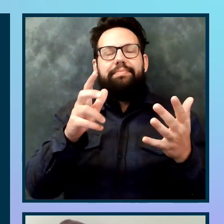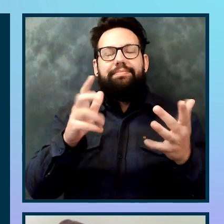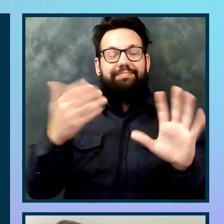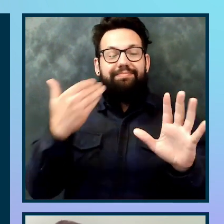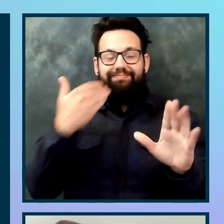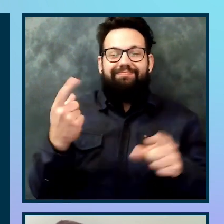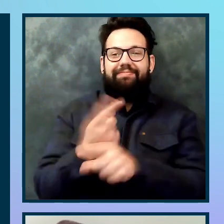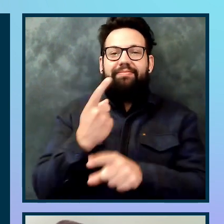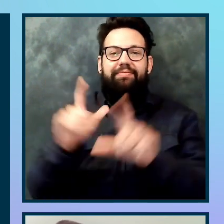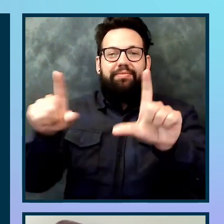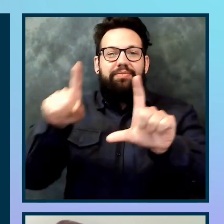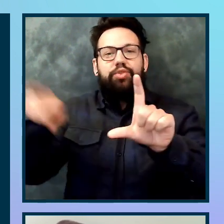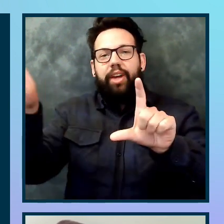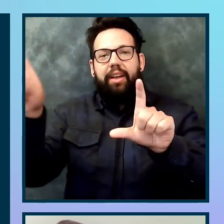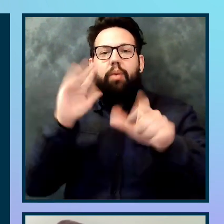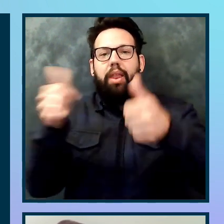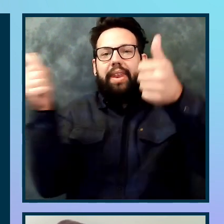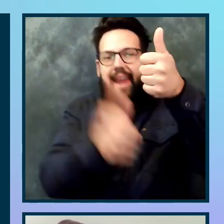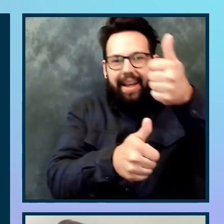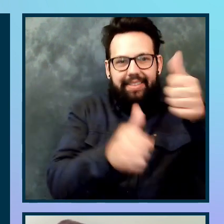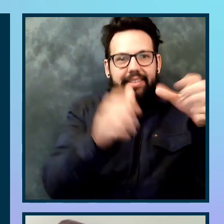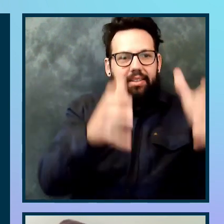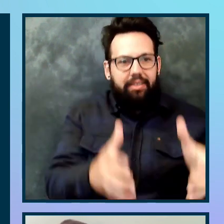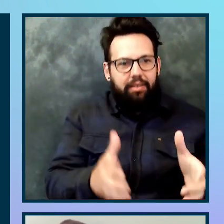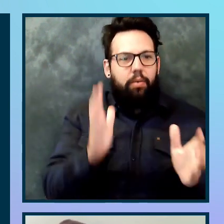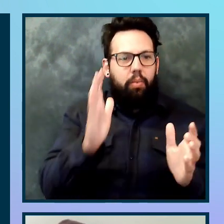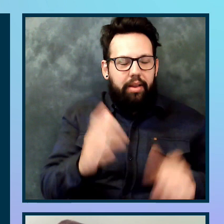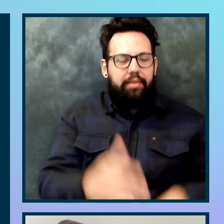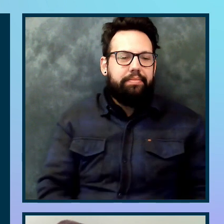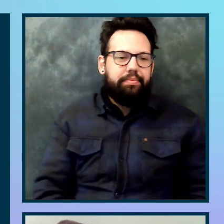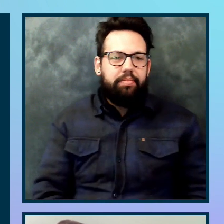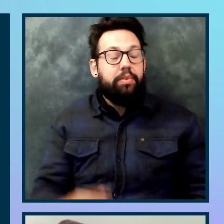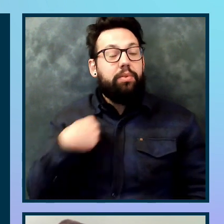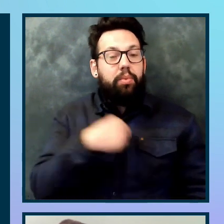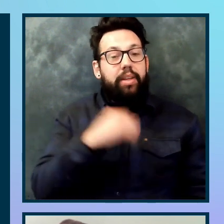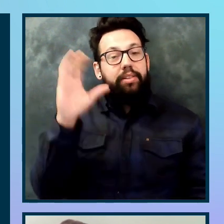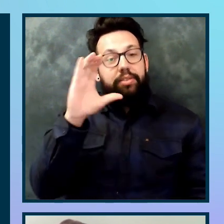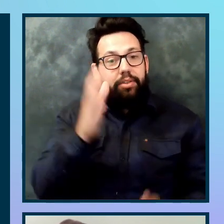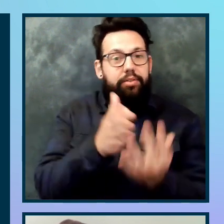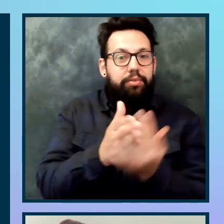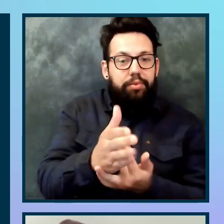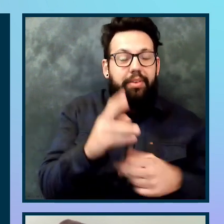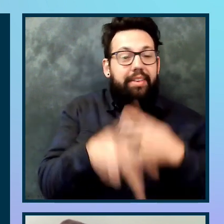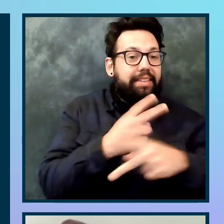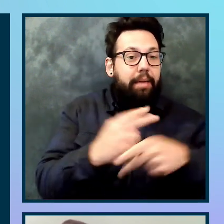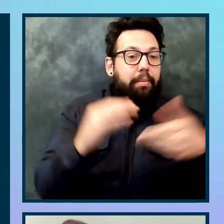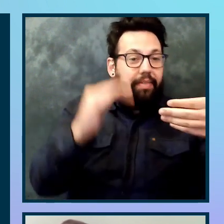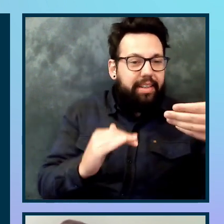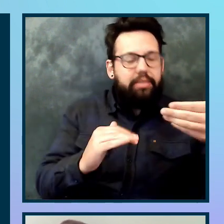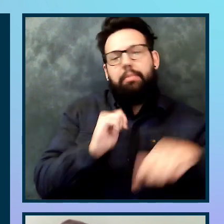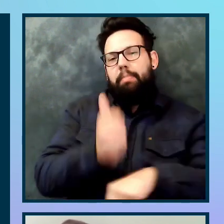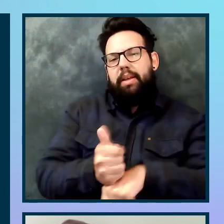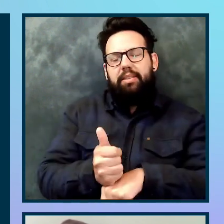recognized priority list, which are just a number of different types of vulnerabilities, and we can search by the type of list of the vulnerabilities. So